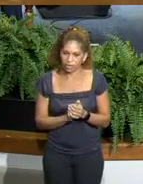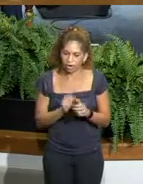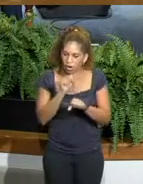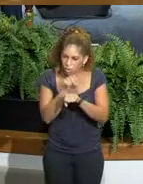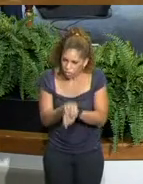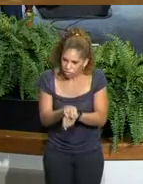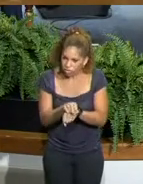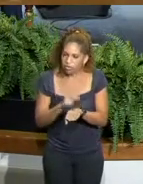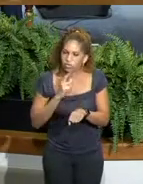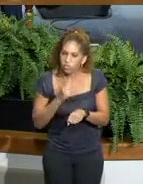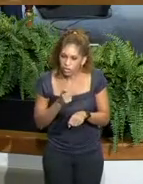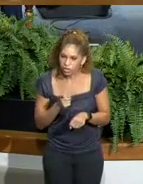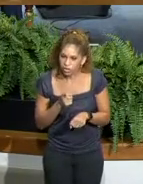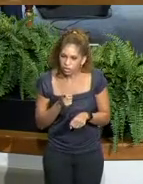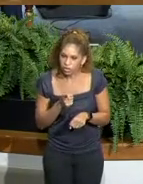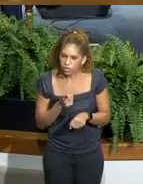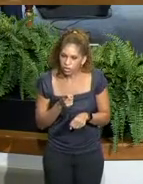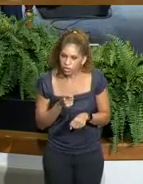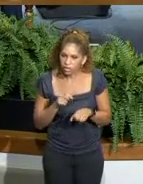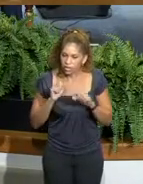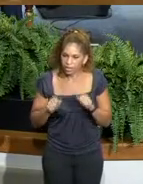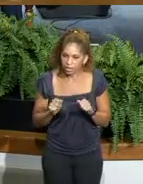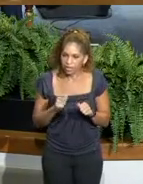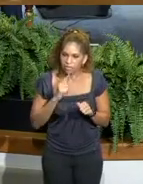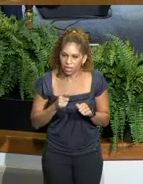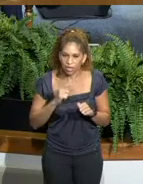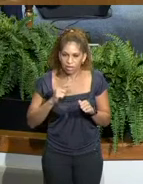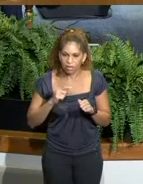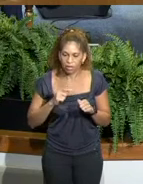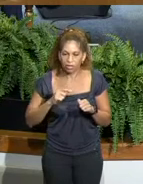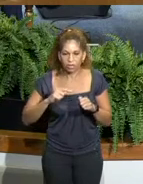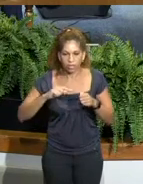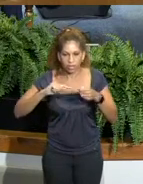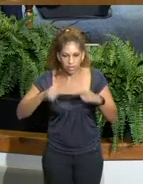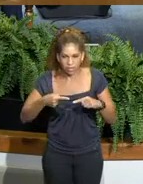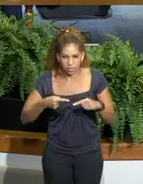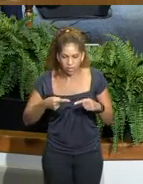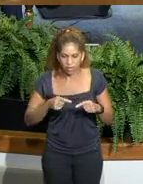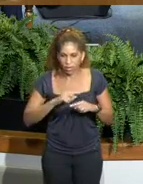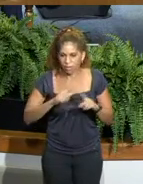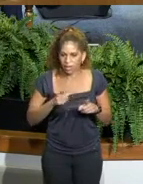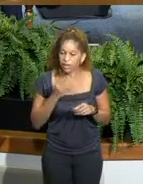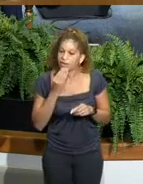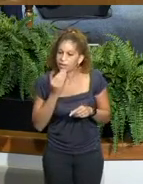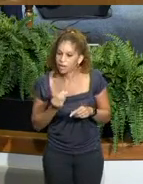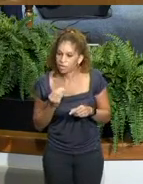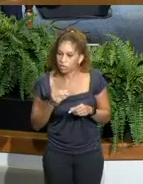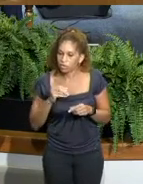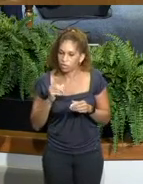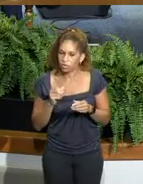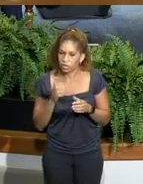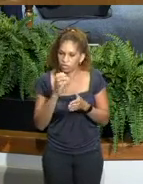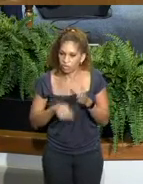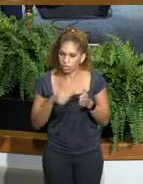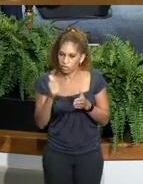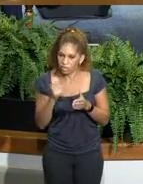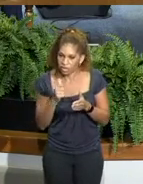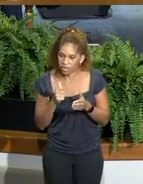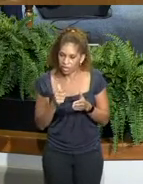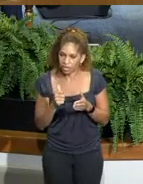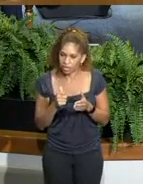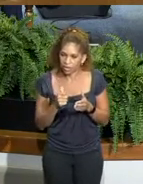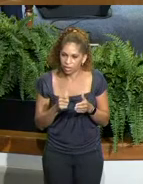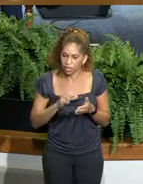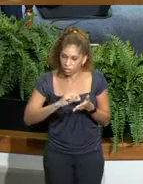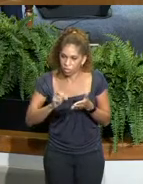Oppression is real, and it can be destructive. But in Hebrews 10, the writer says the greater destruction is